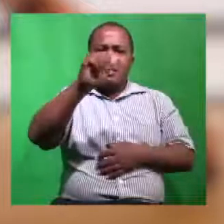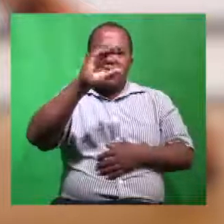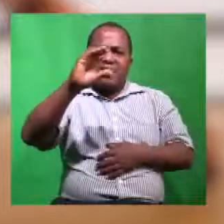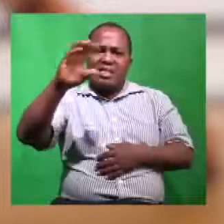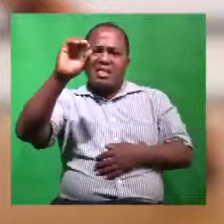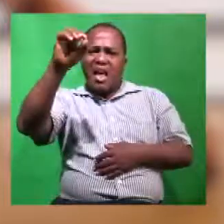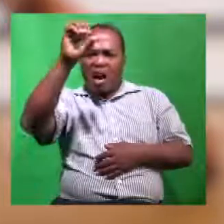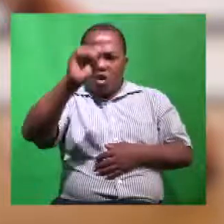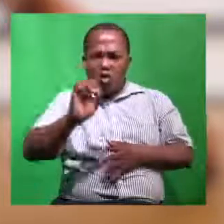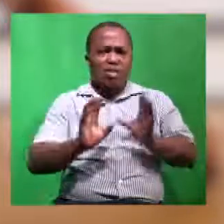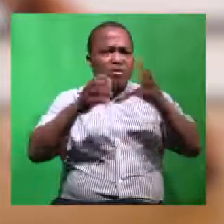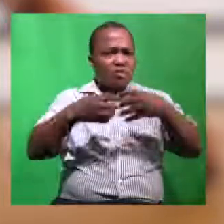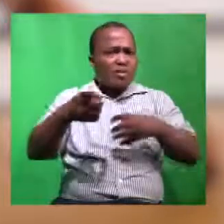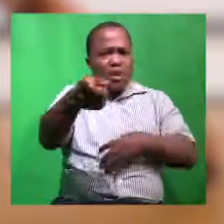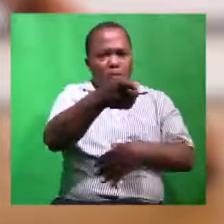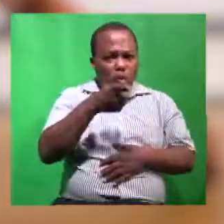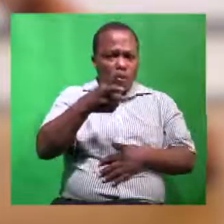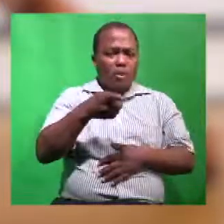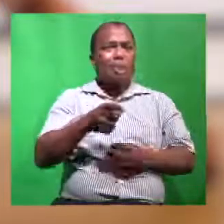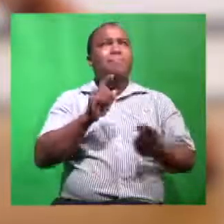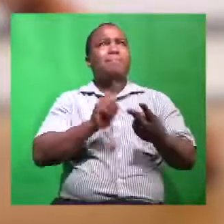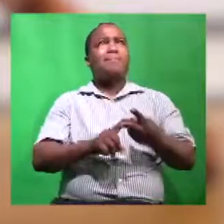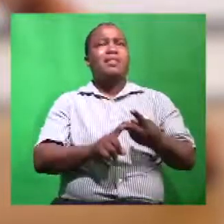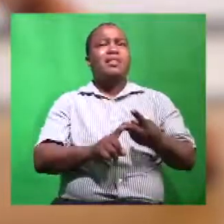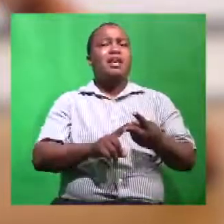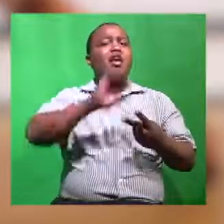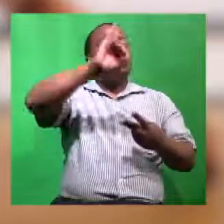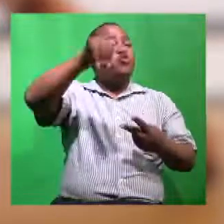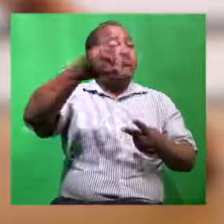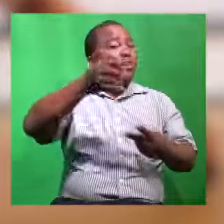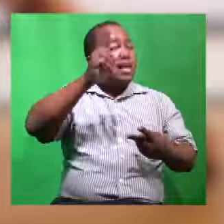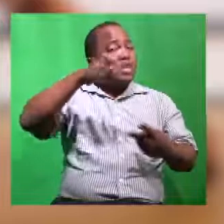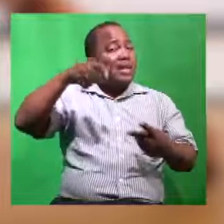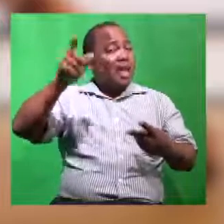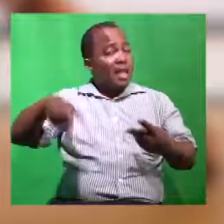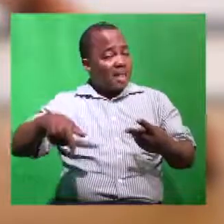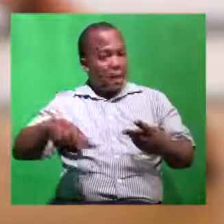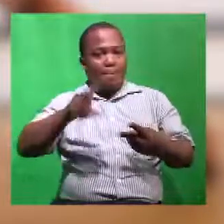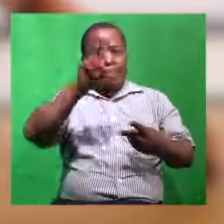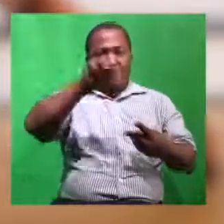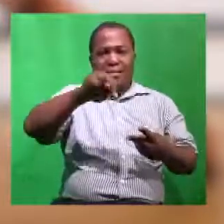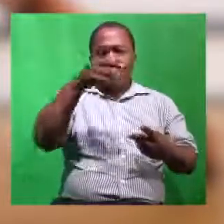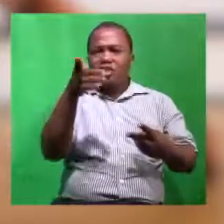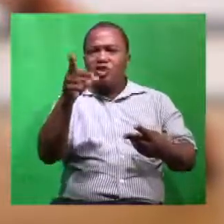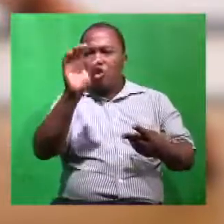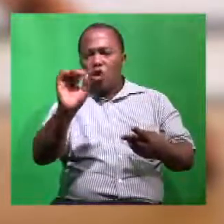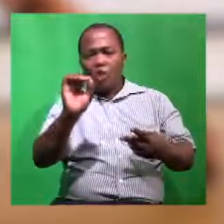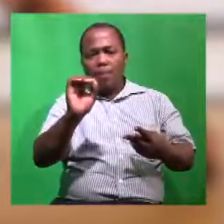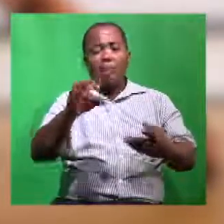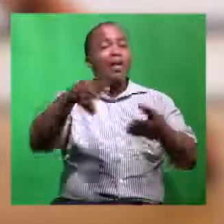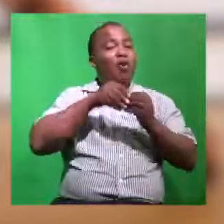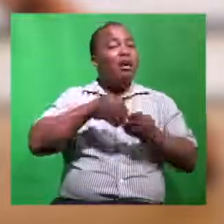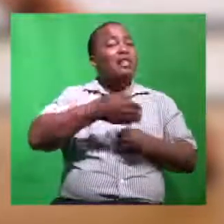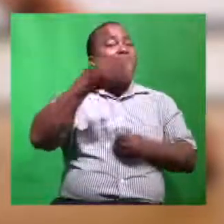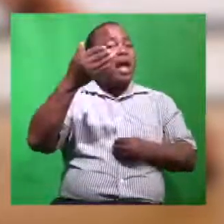in our societies. We can see also non-governmental organization. In short, we call it NGOs. And another